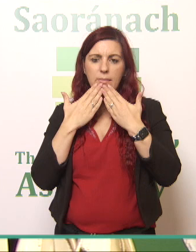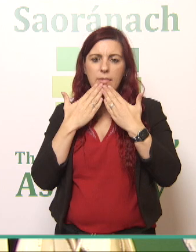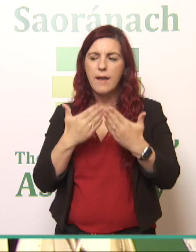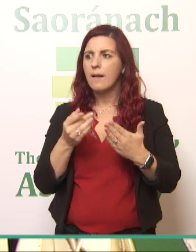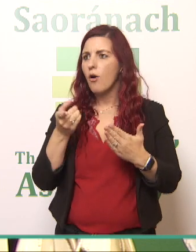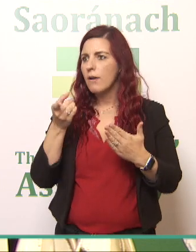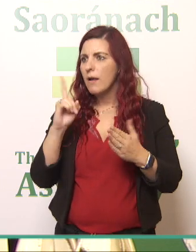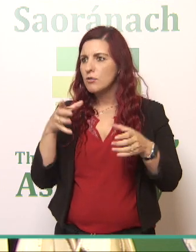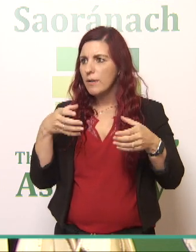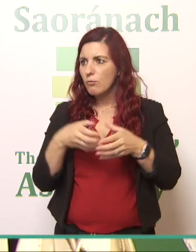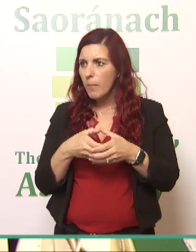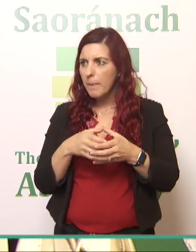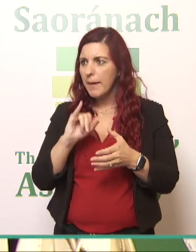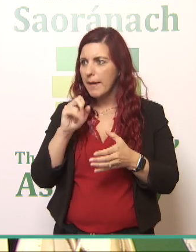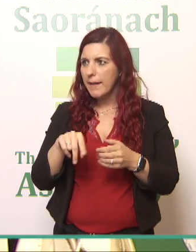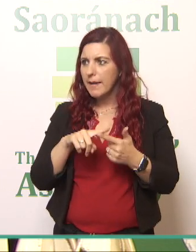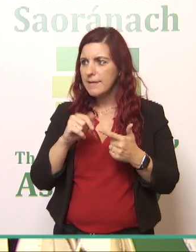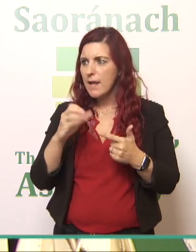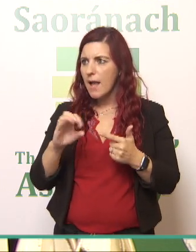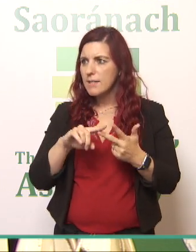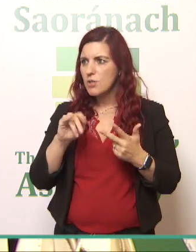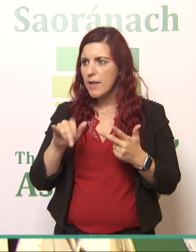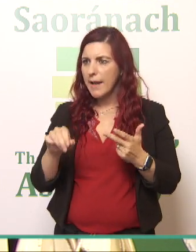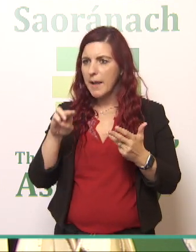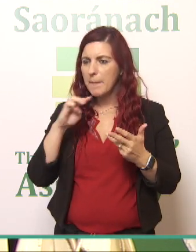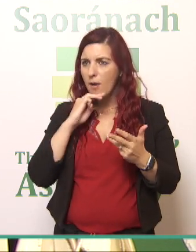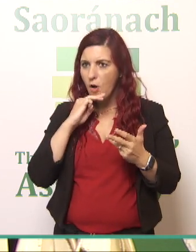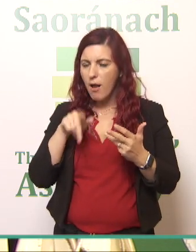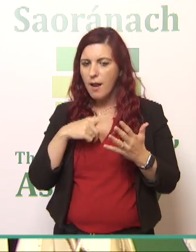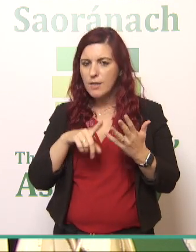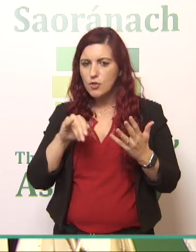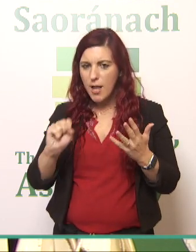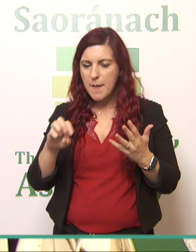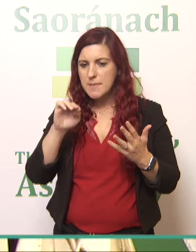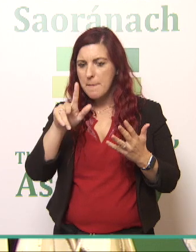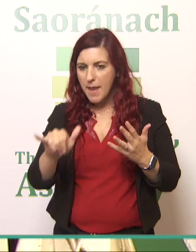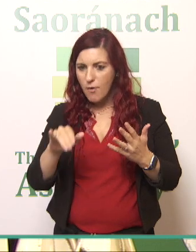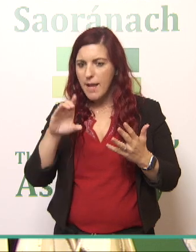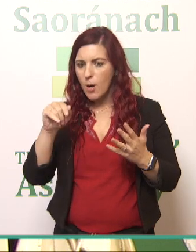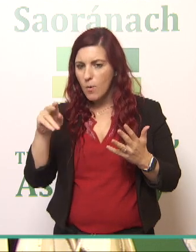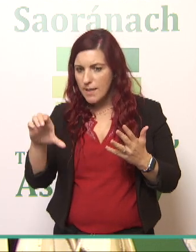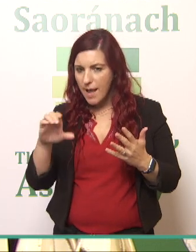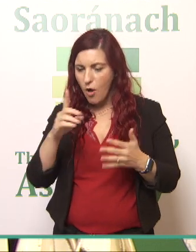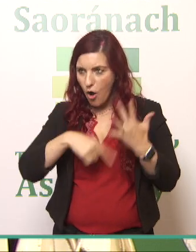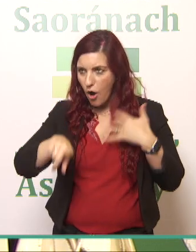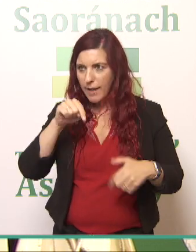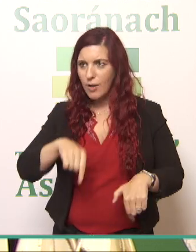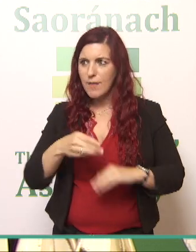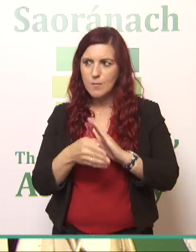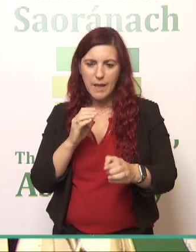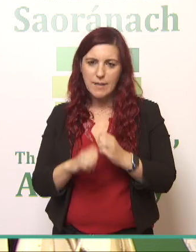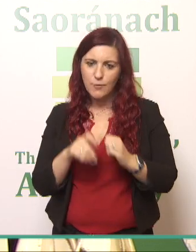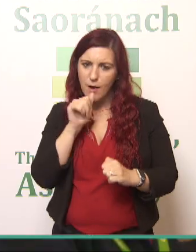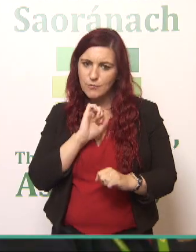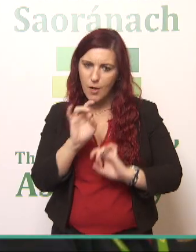group, Ian, Taz, Jenny, Mihal, James, Mary and Clodagh, who are on hand to answer all of the